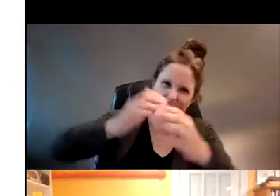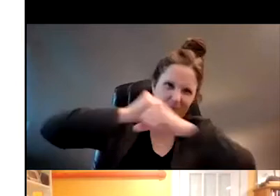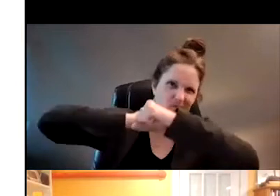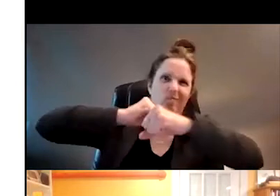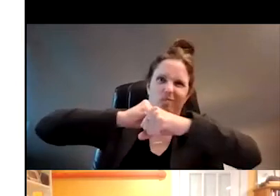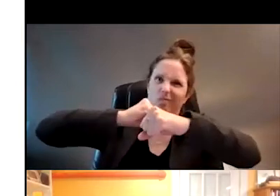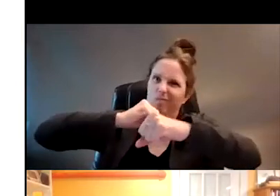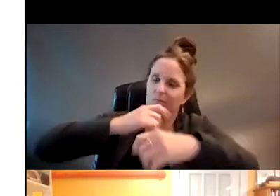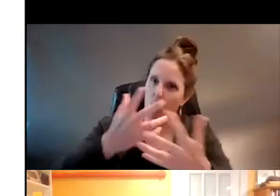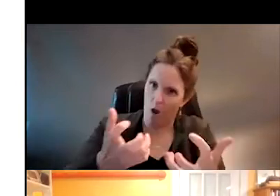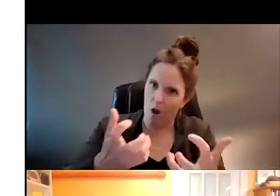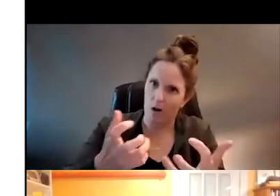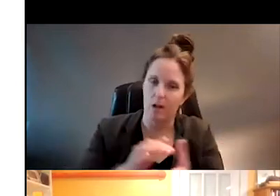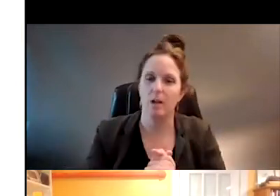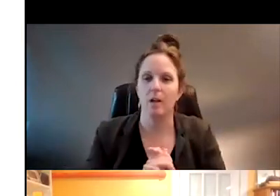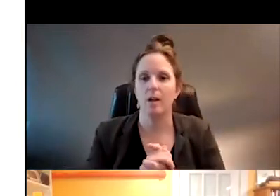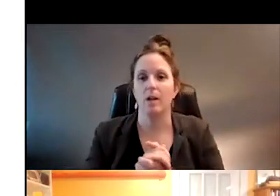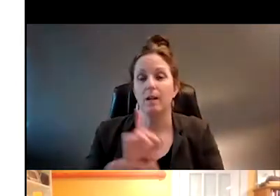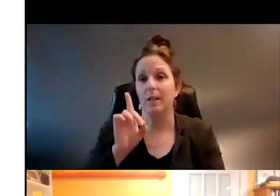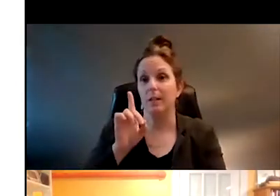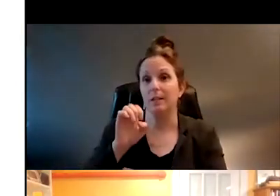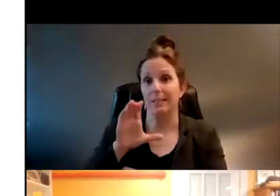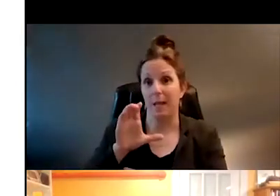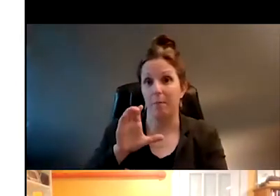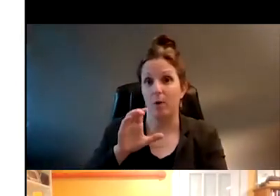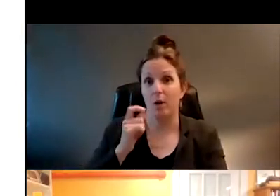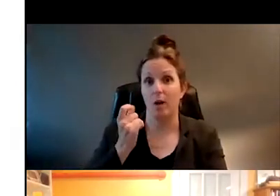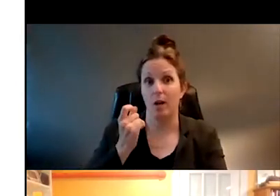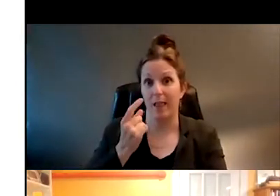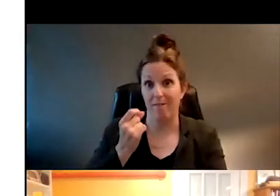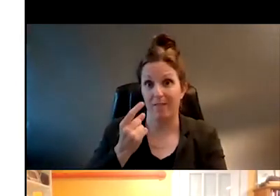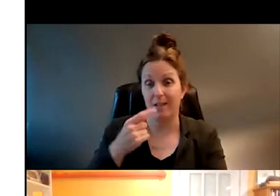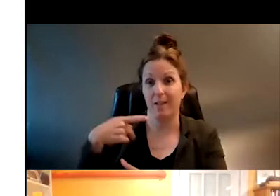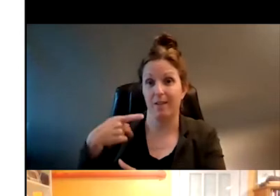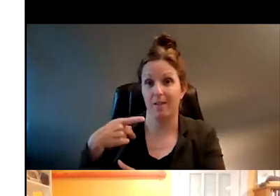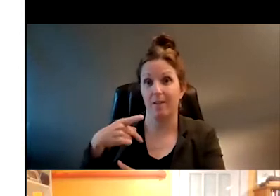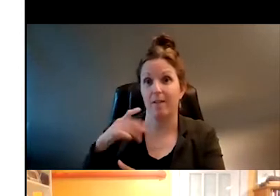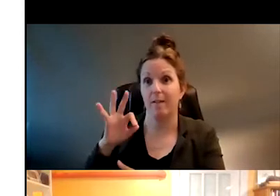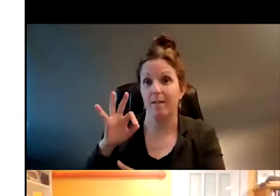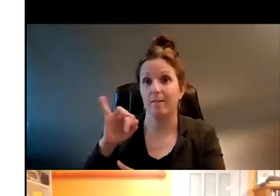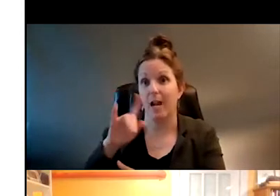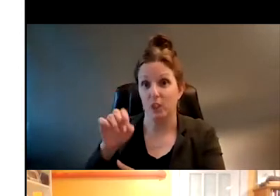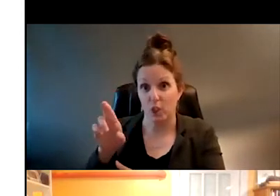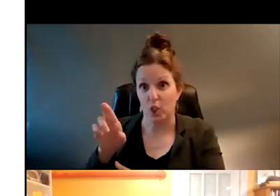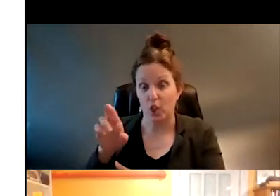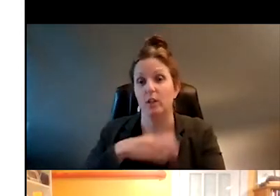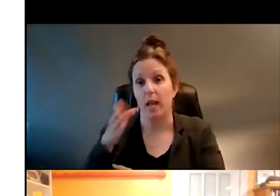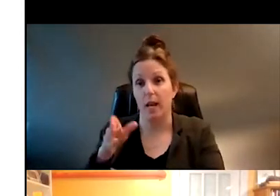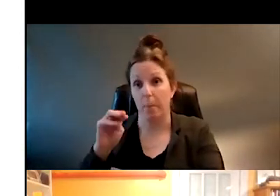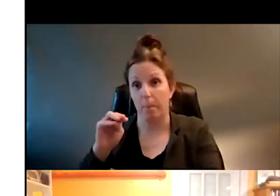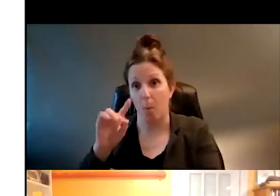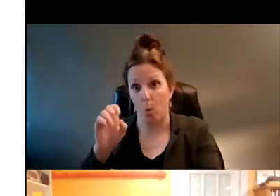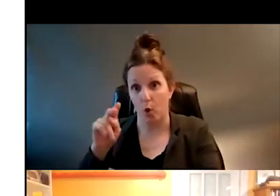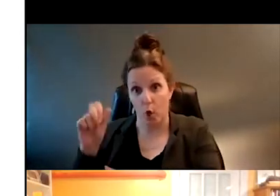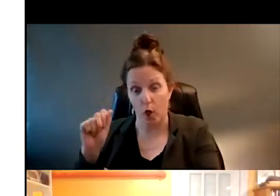And December 11, Pfizer first, then Moderna received